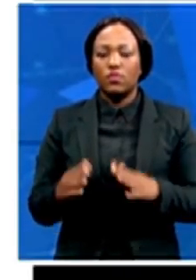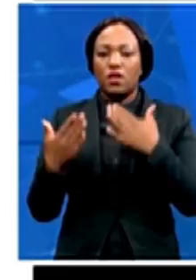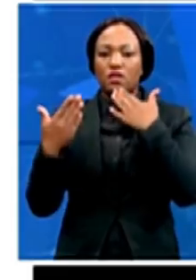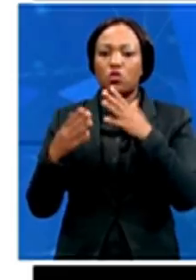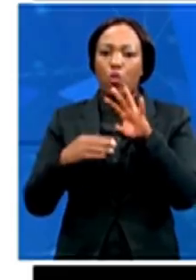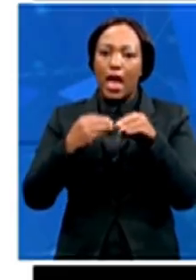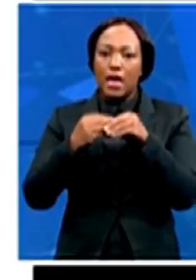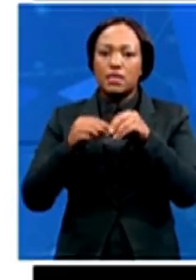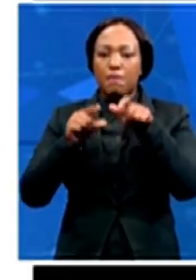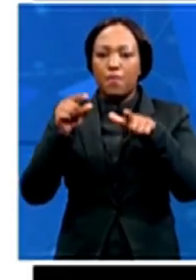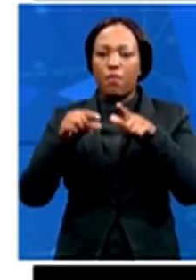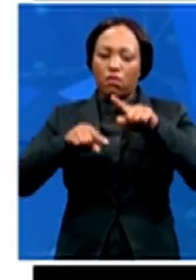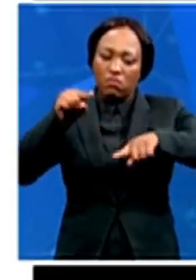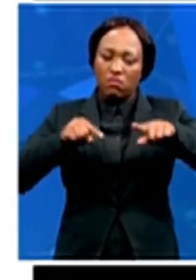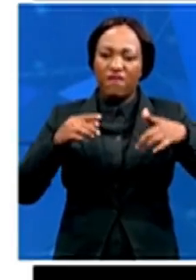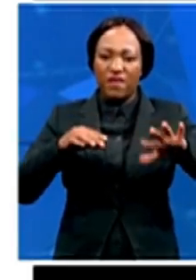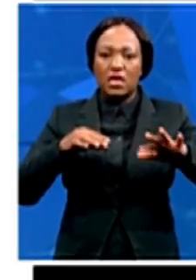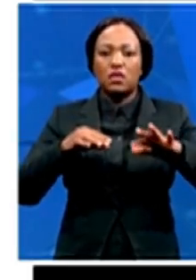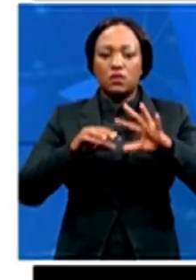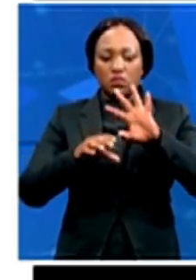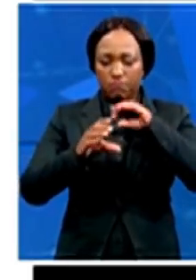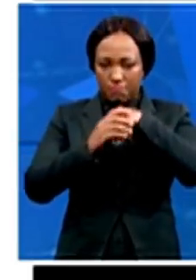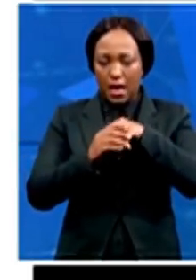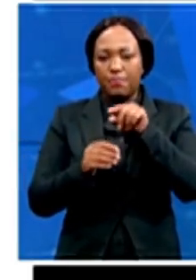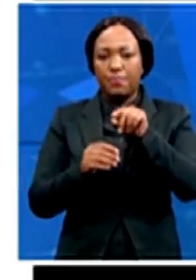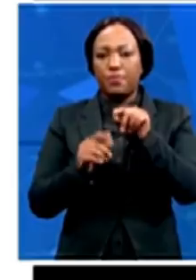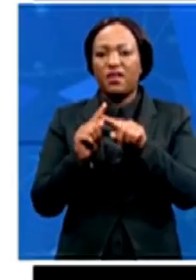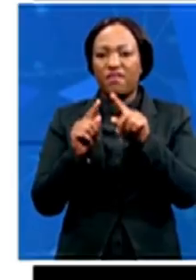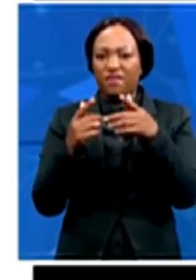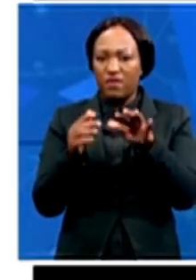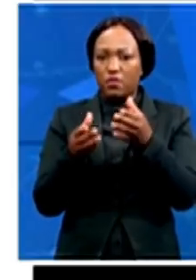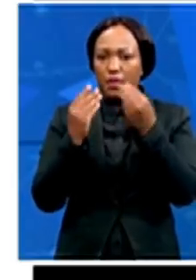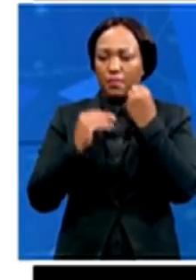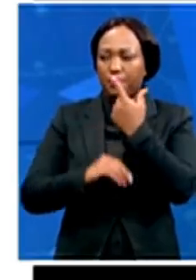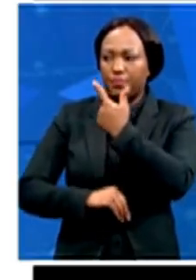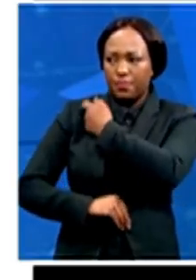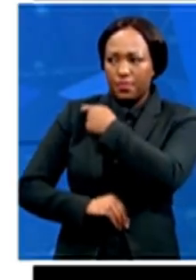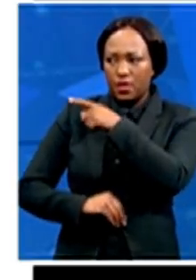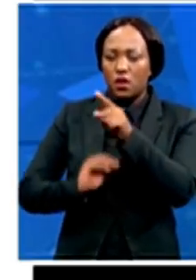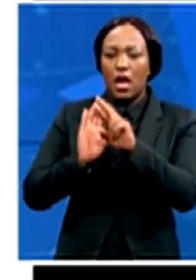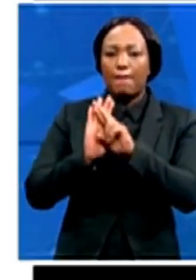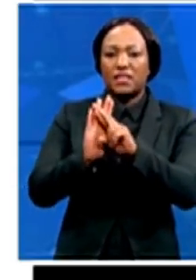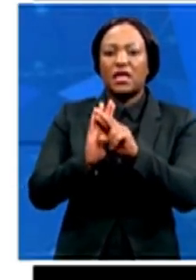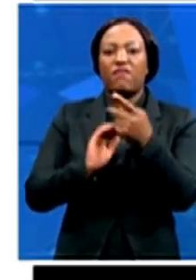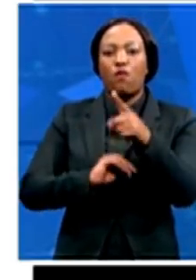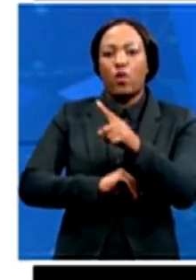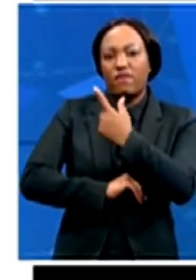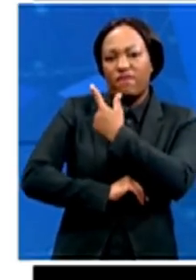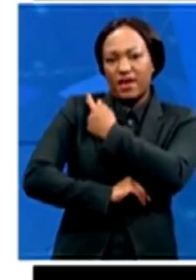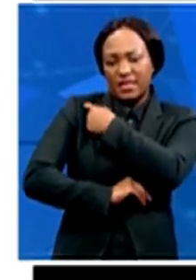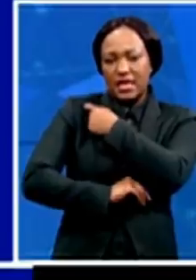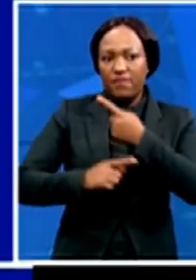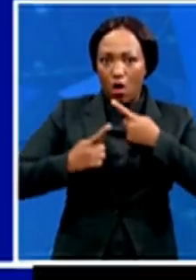and became vaccine ambassadors. If all of us are vaccine ambassadors, we can really turn the